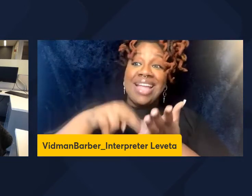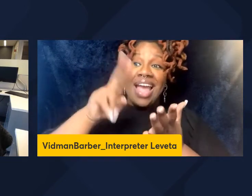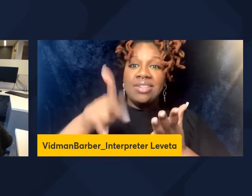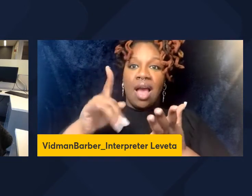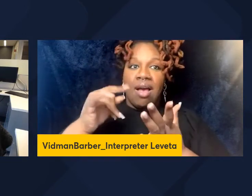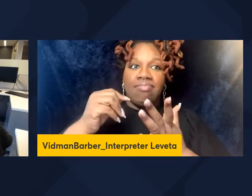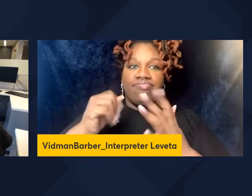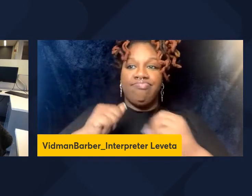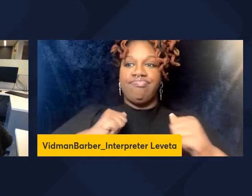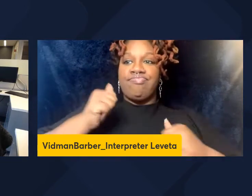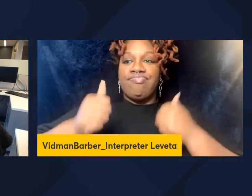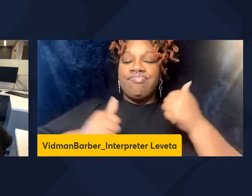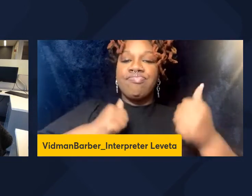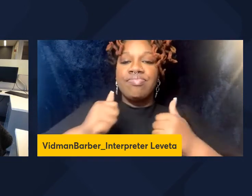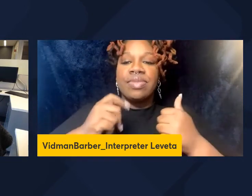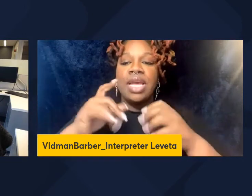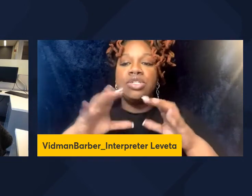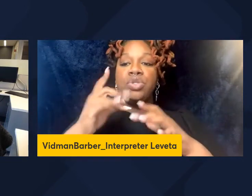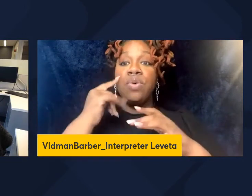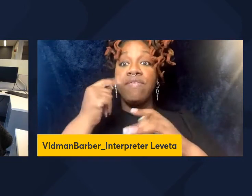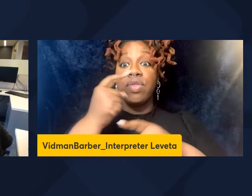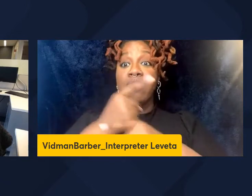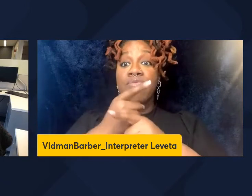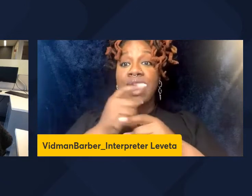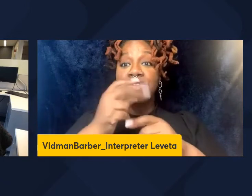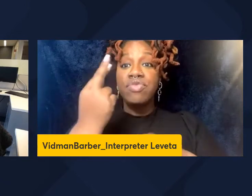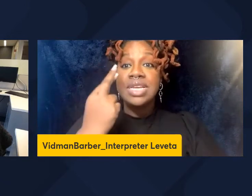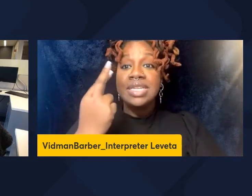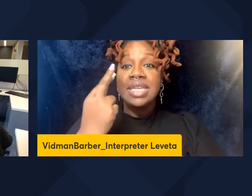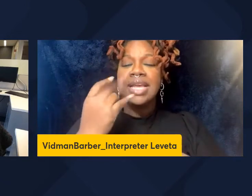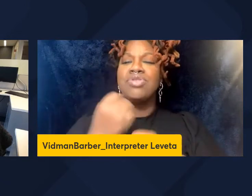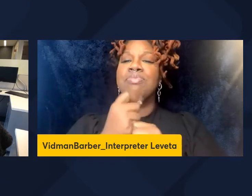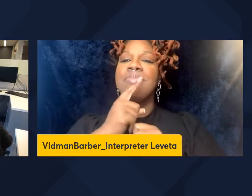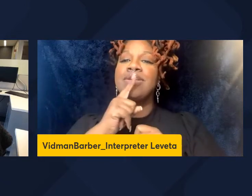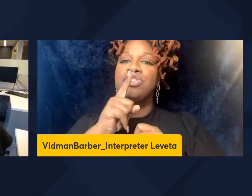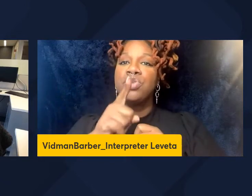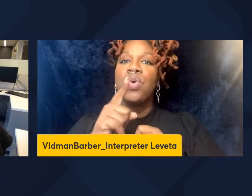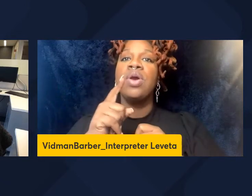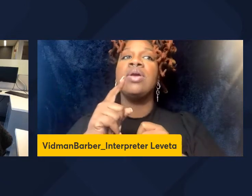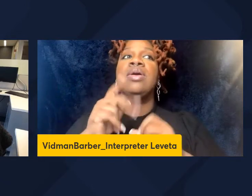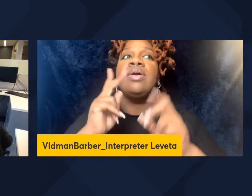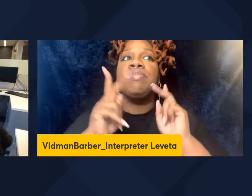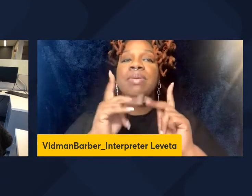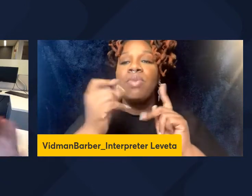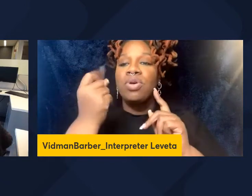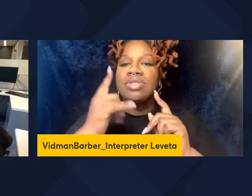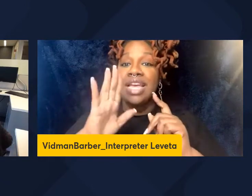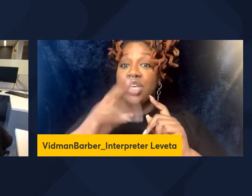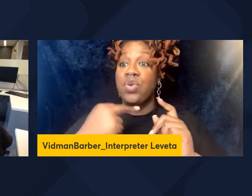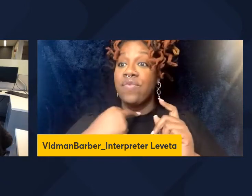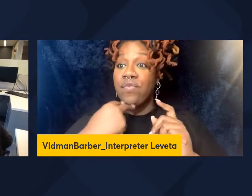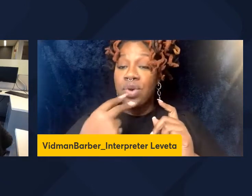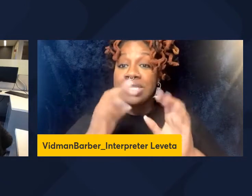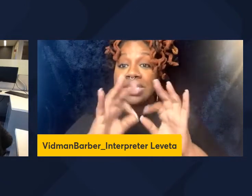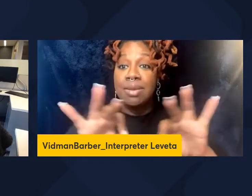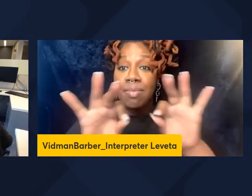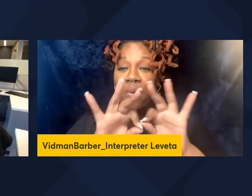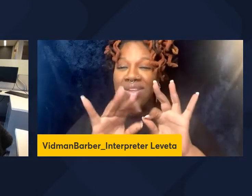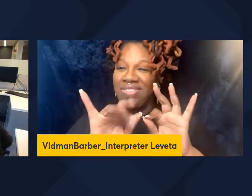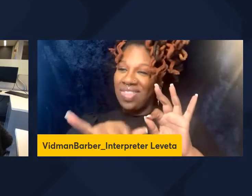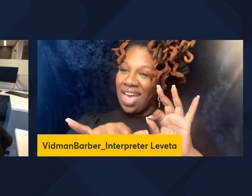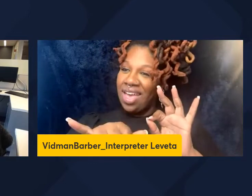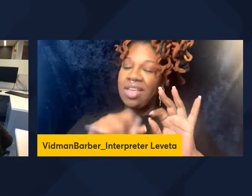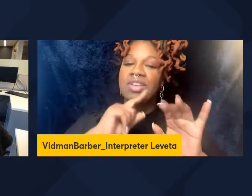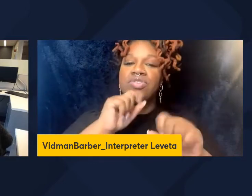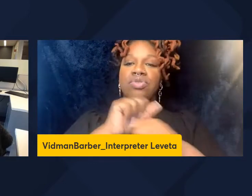right reason, and you make sure people understand that your voice is important, then that is going to truly change